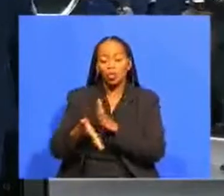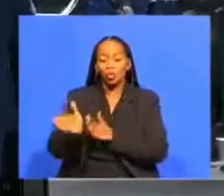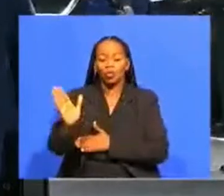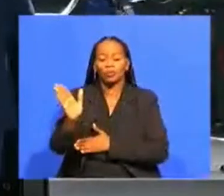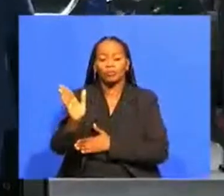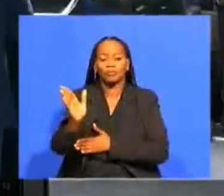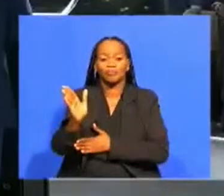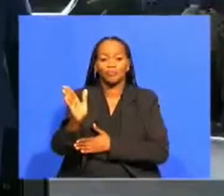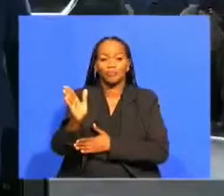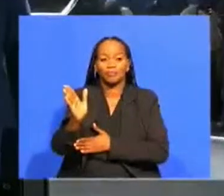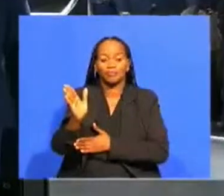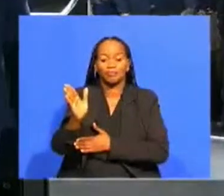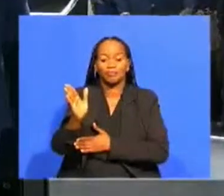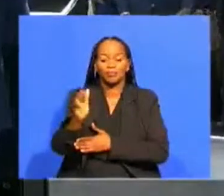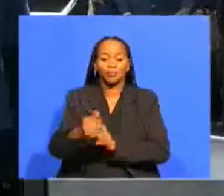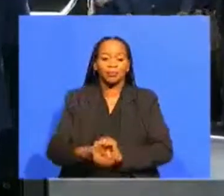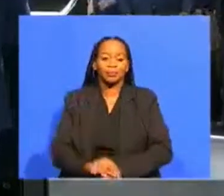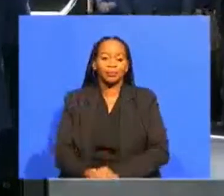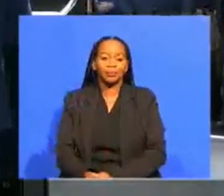room?